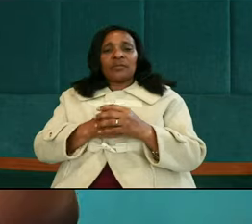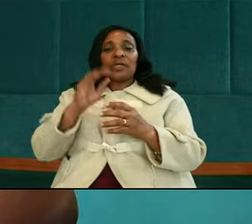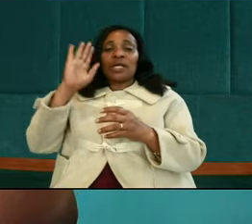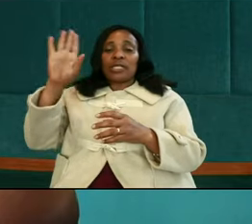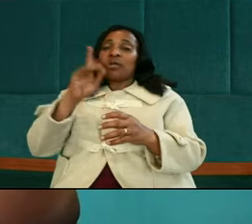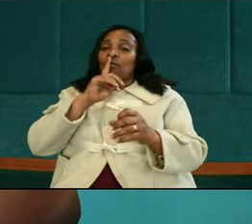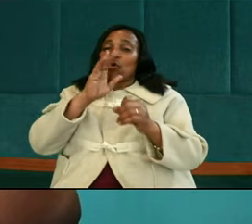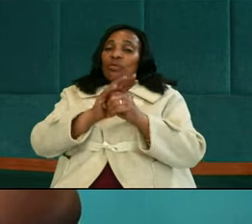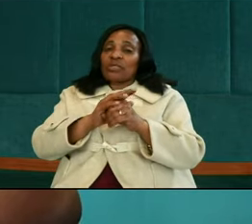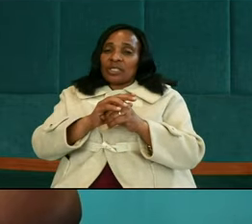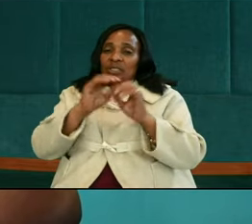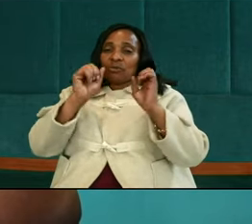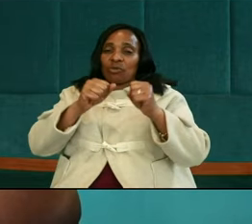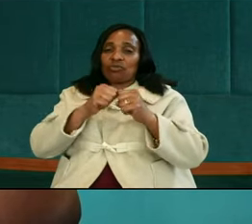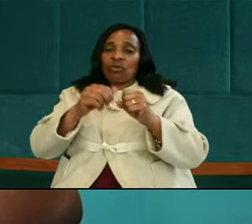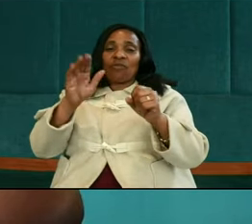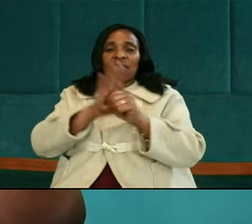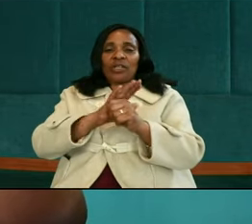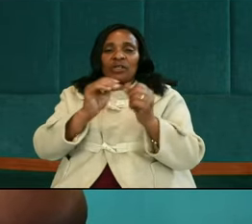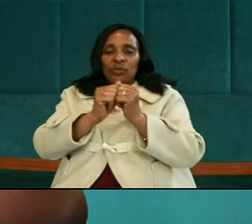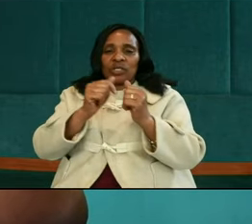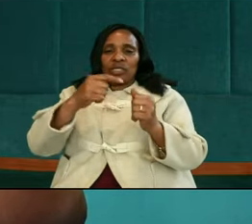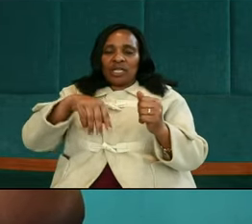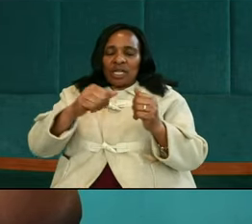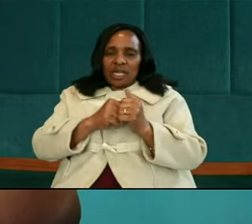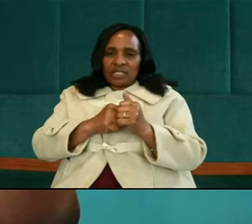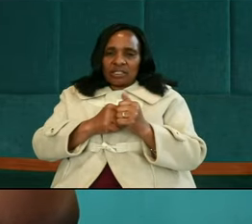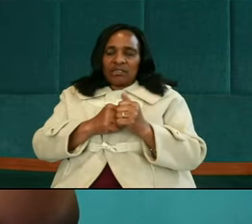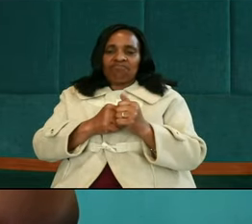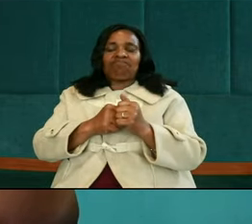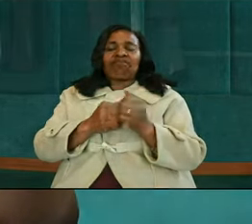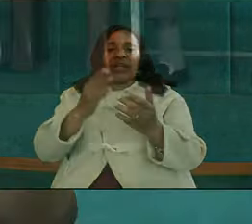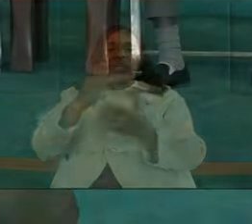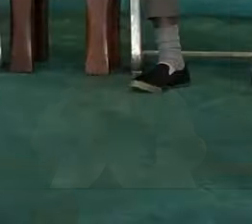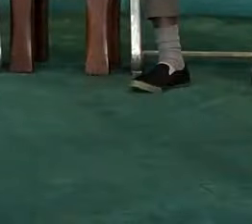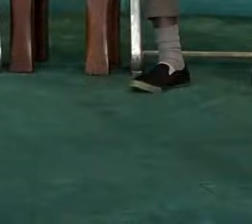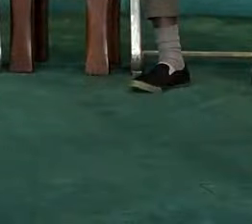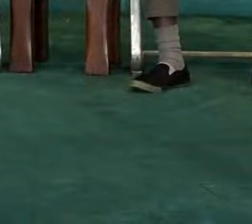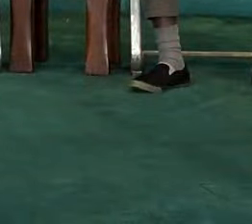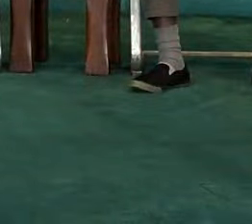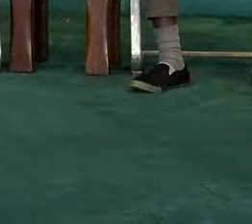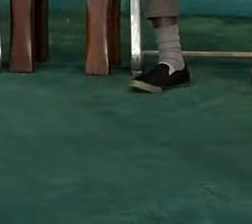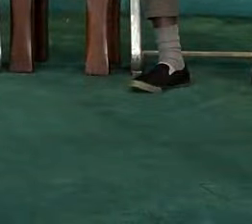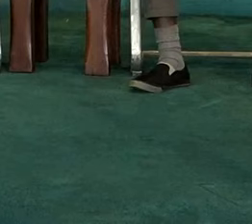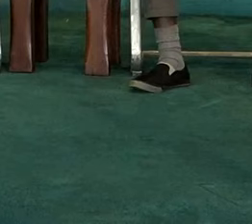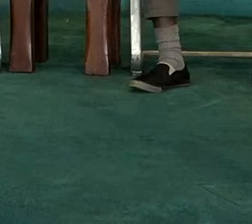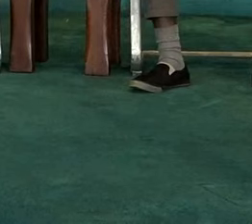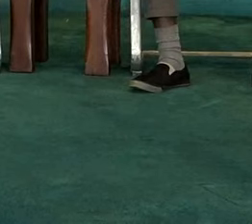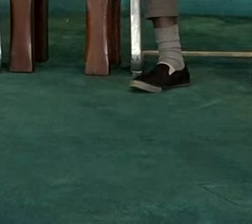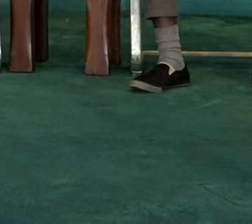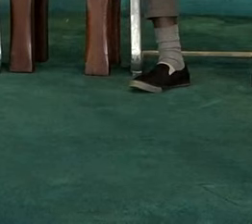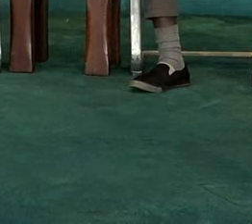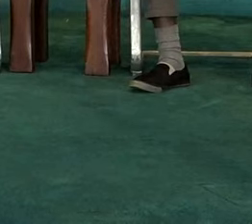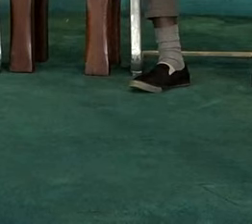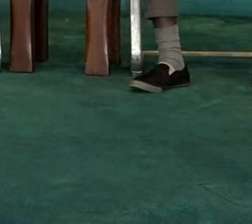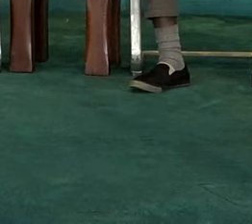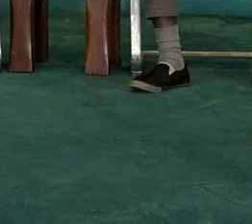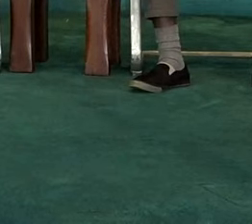promises that he's fulfilled to us and claim them. Yeah. Amen. Think about the promises that God has made to